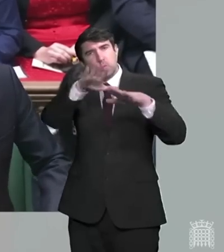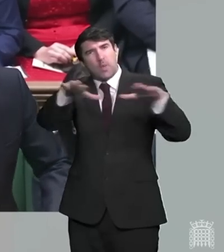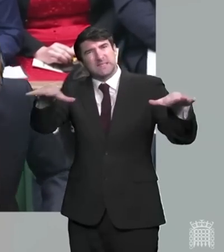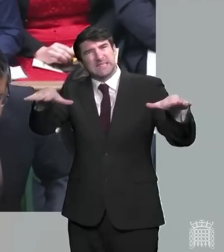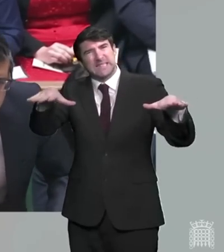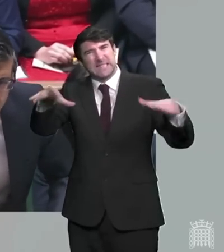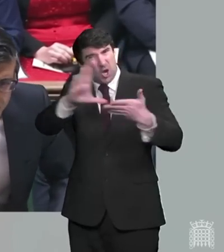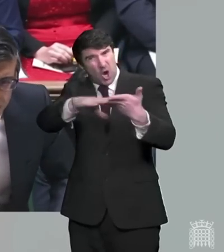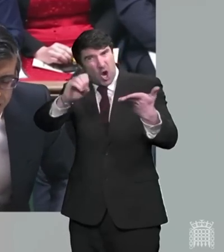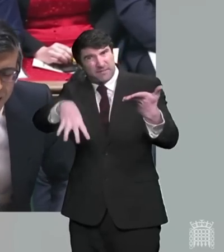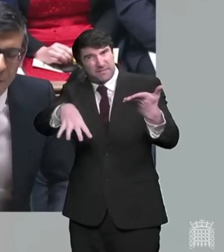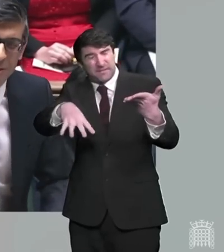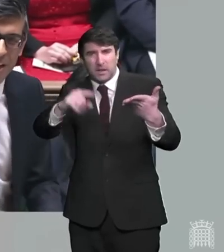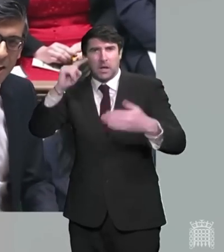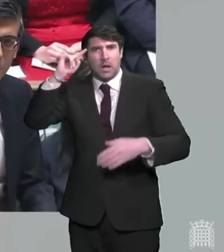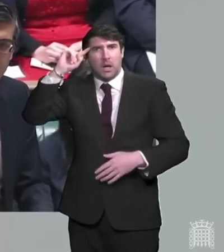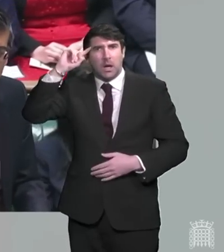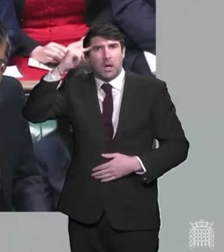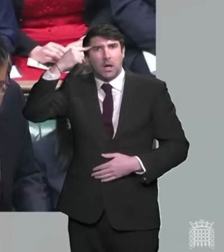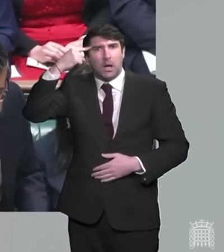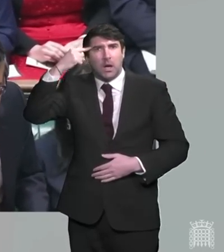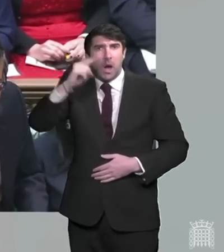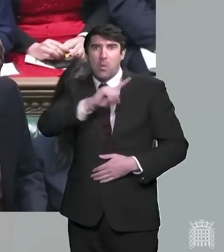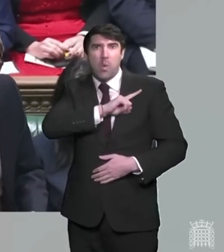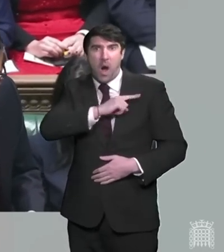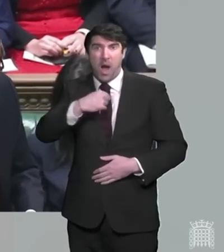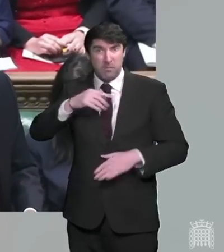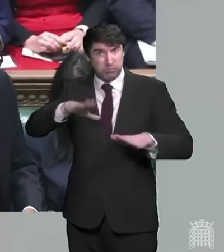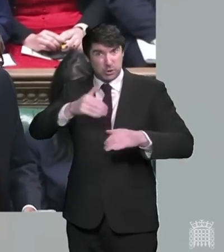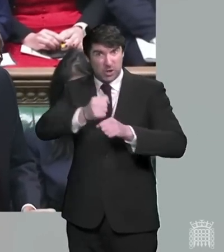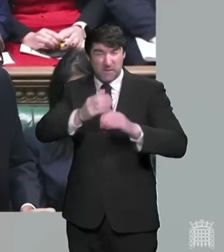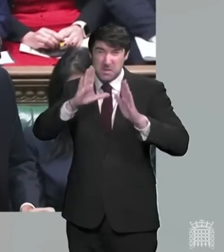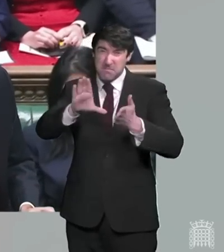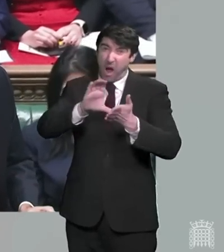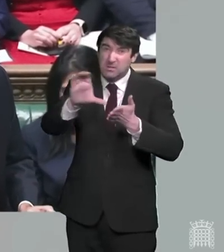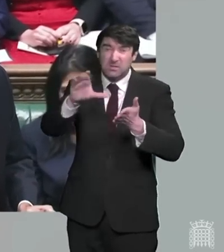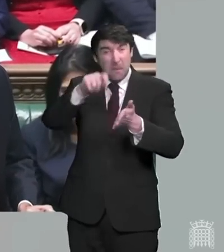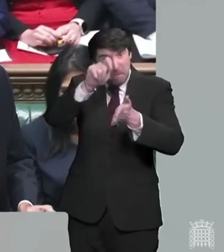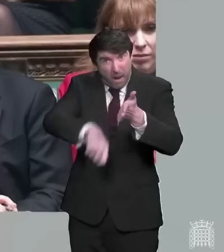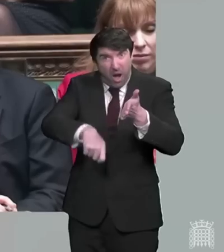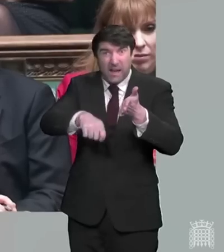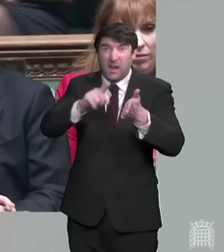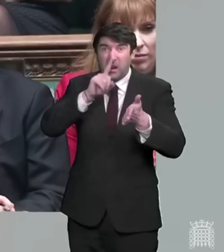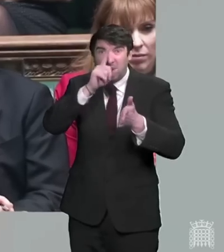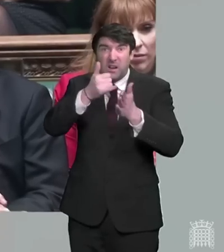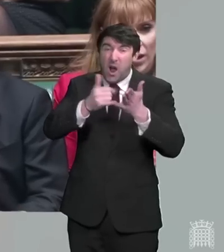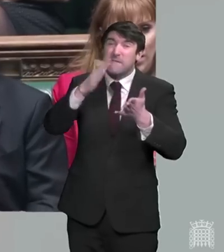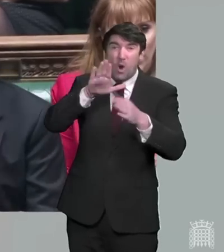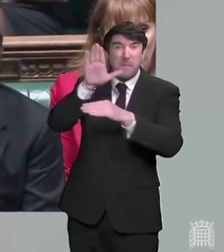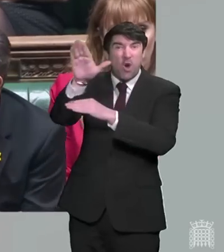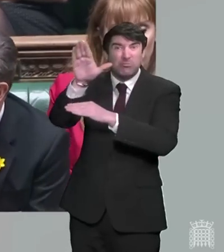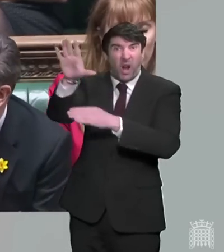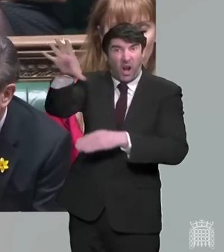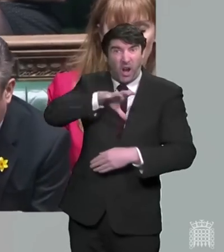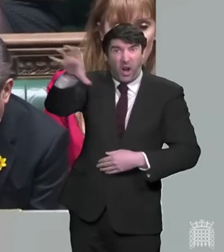an absurd policy that would see us paying billions to countries abroad for our energy while shipping it here